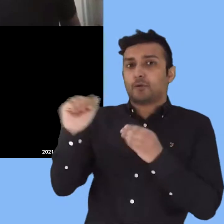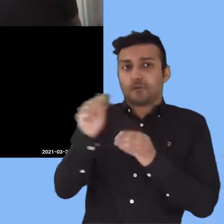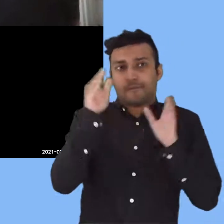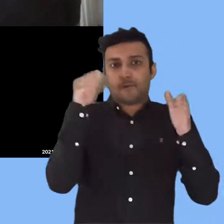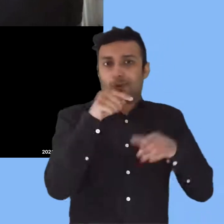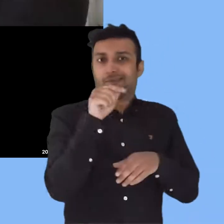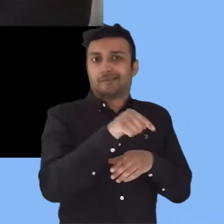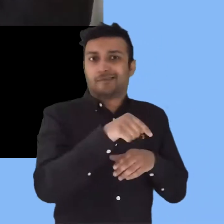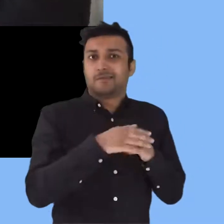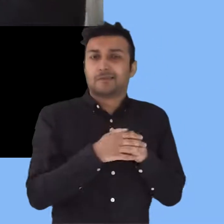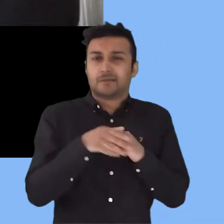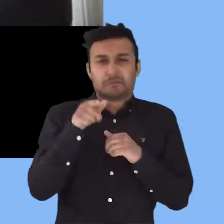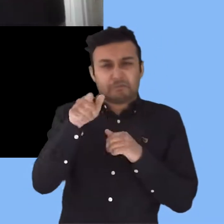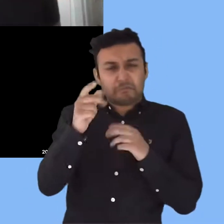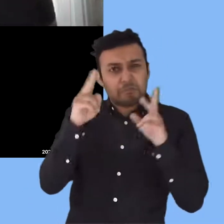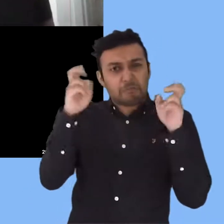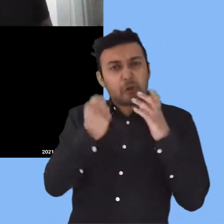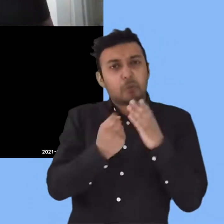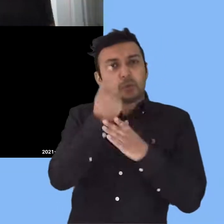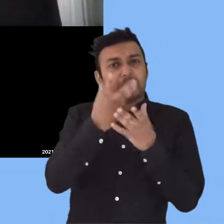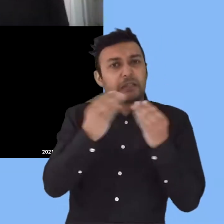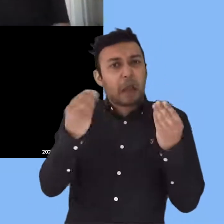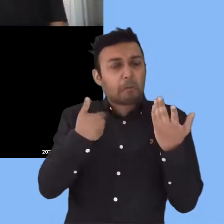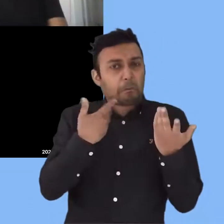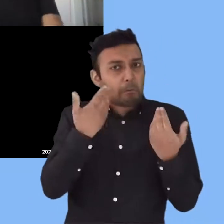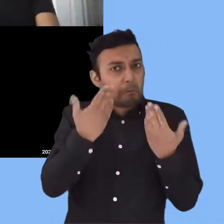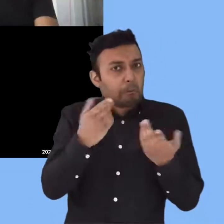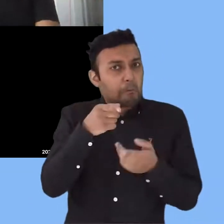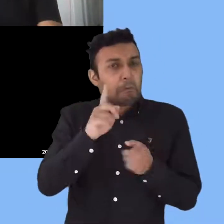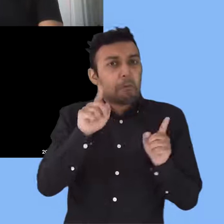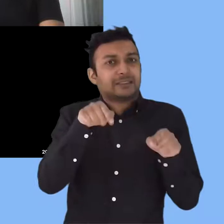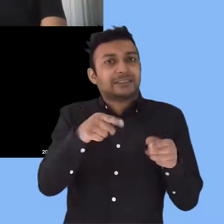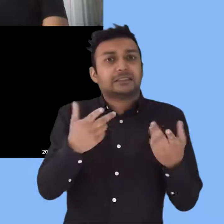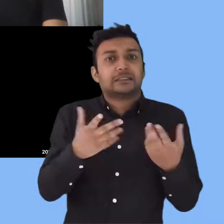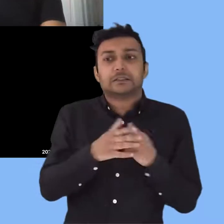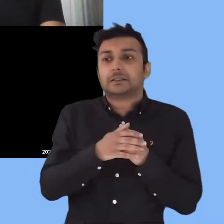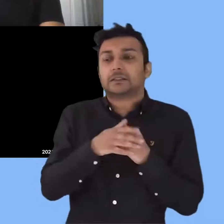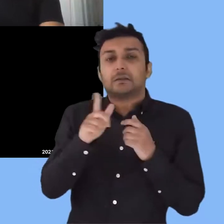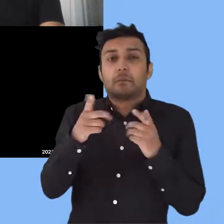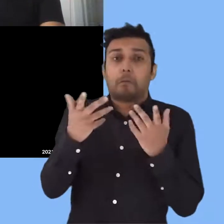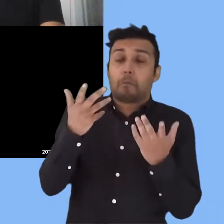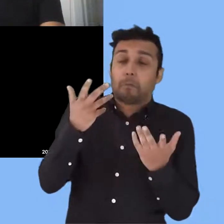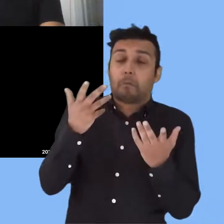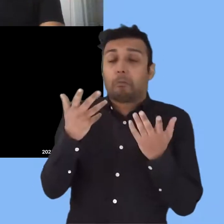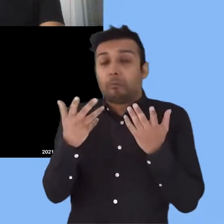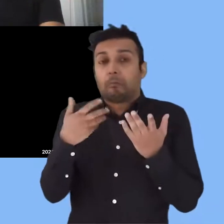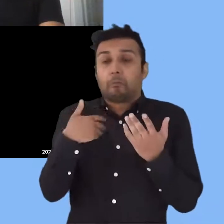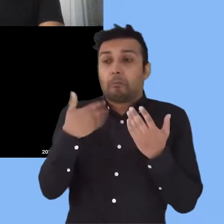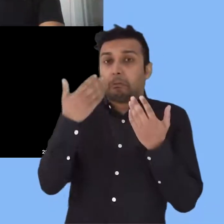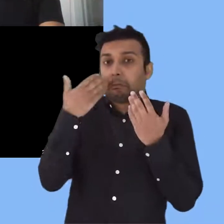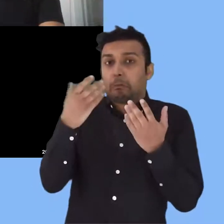The opportunity gap, I'm not familiar with that. Wow. I don't know particularly what, you know,